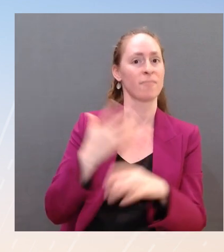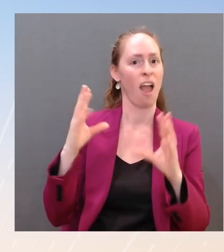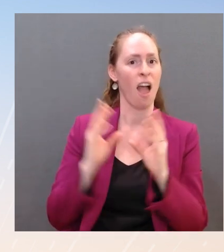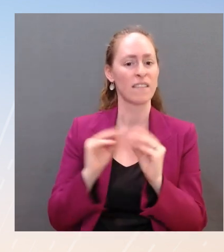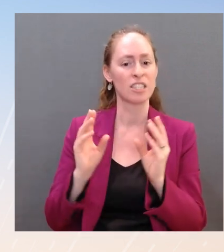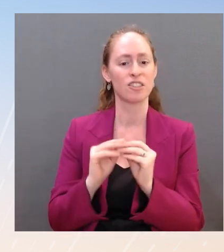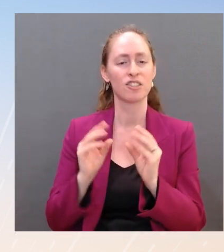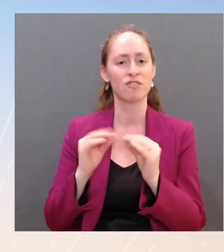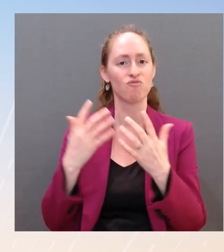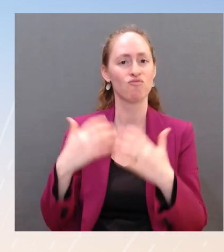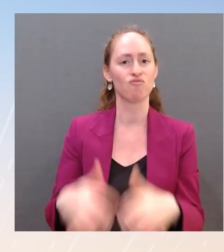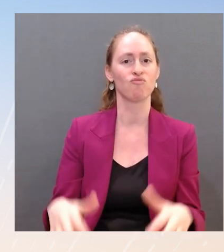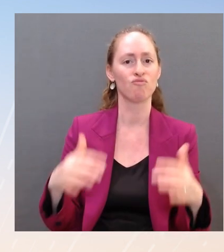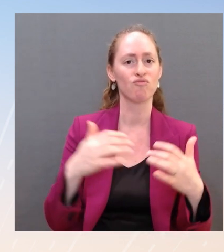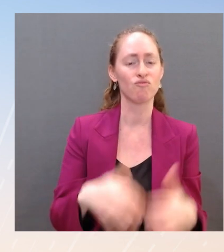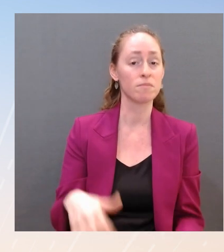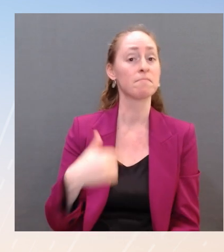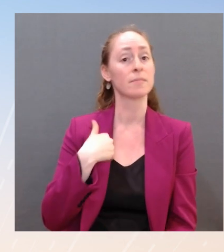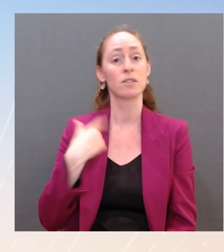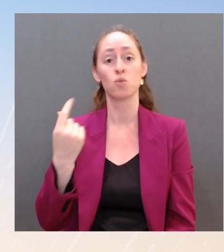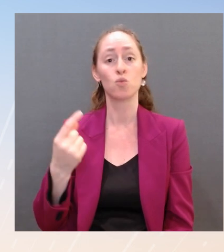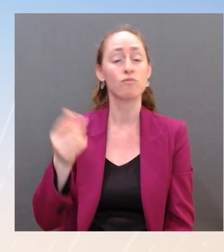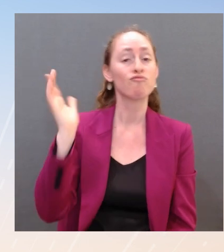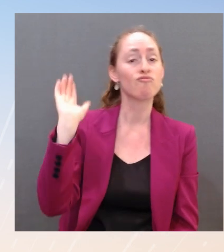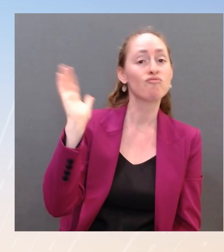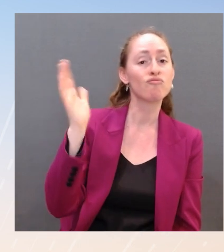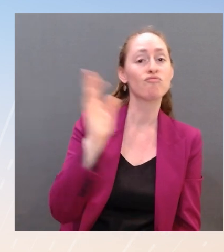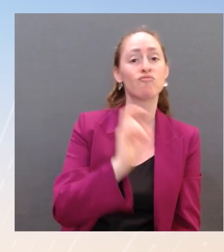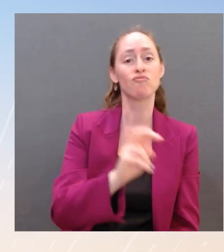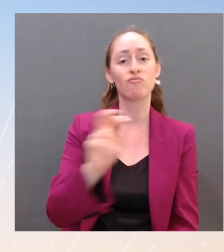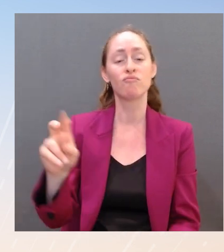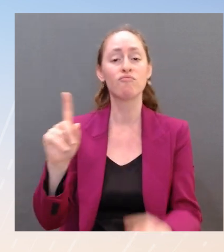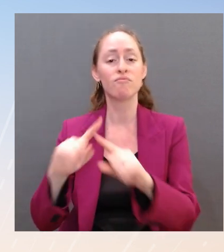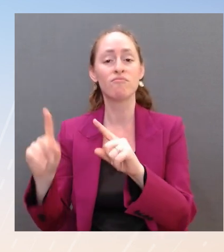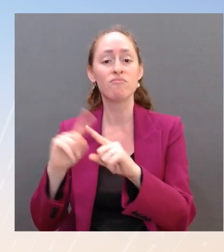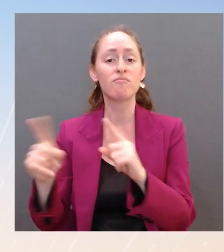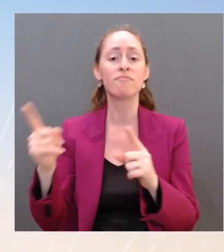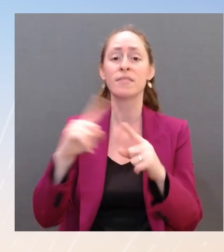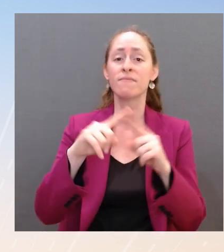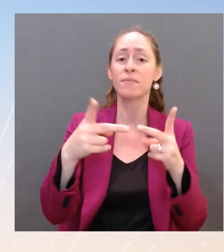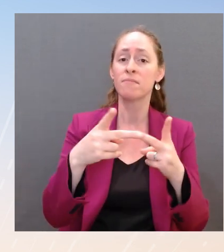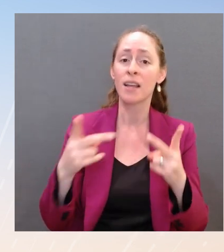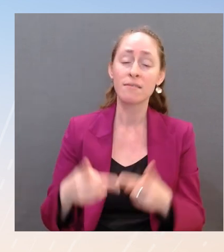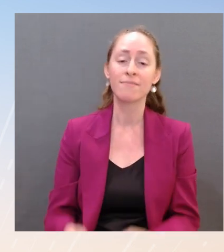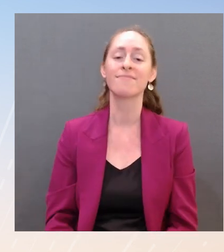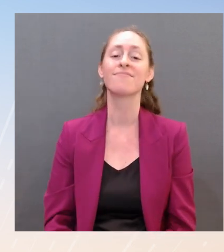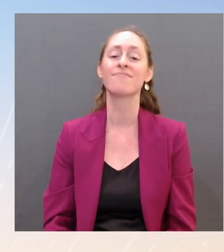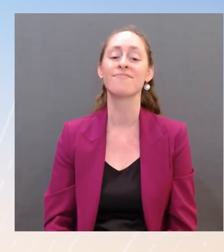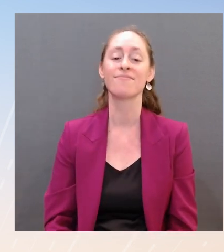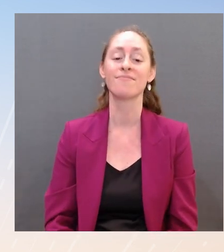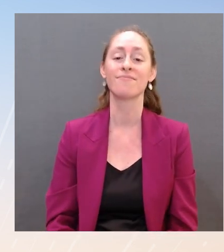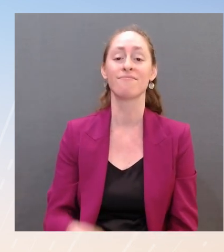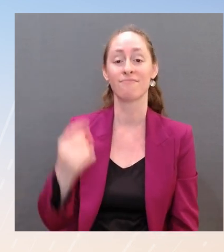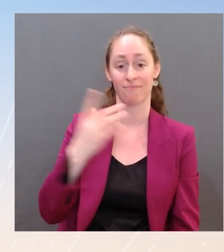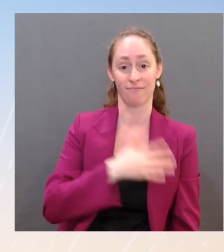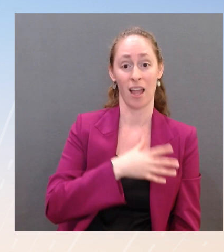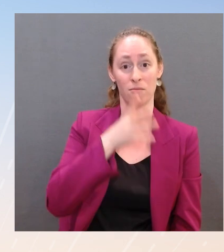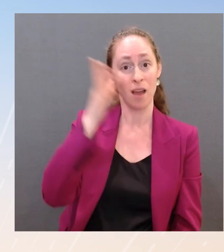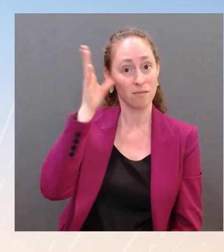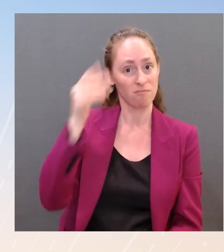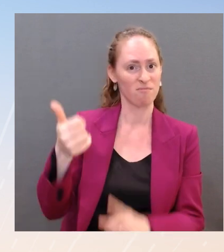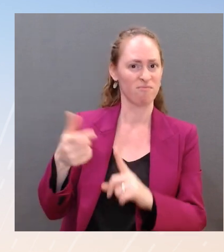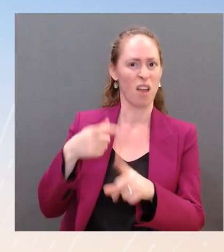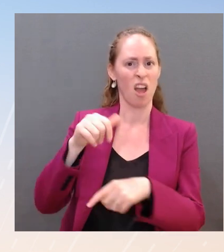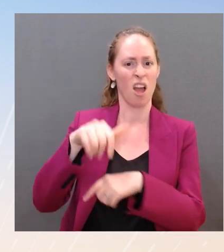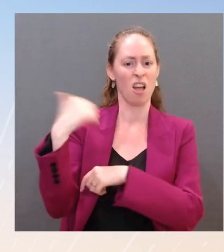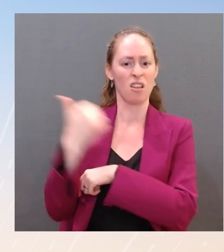Indian Senior Citizen Center. Being a child of immigrants, I never grew up having mental health conversations. I'm creating